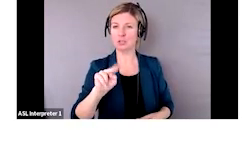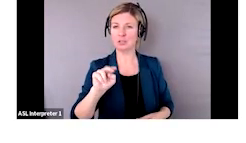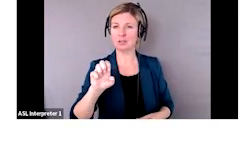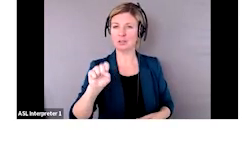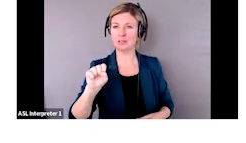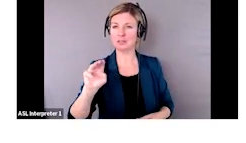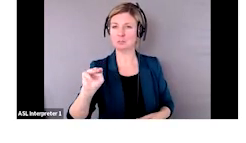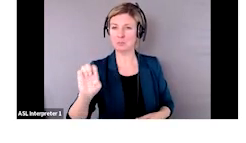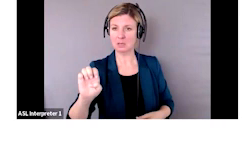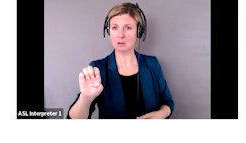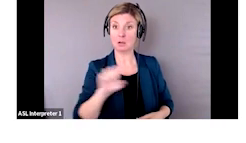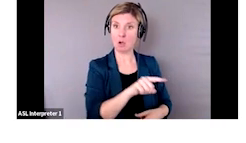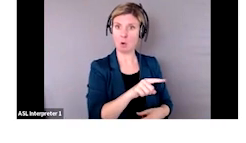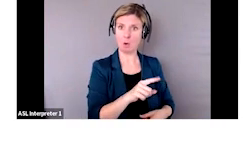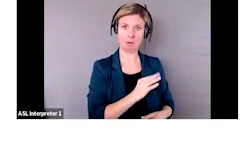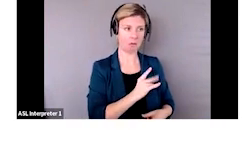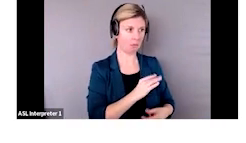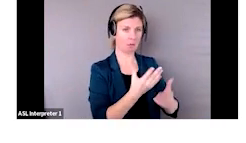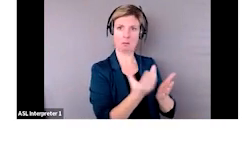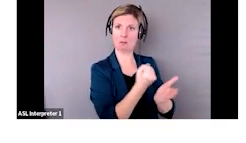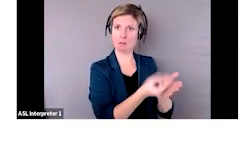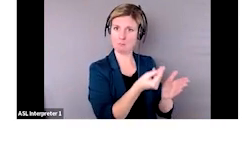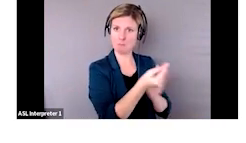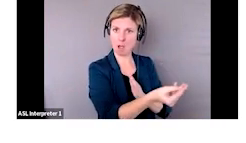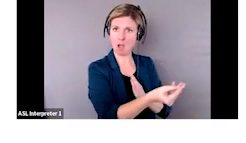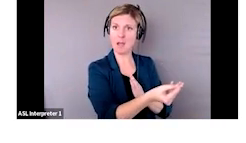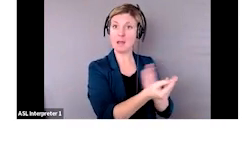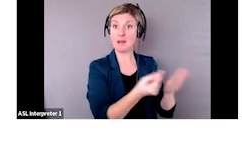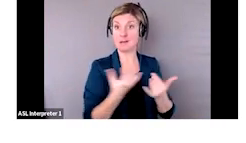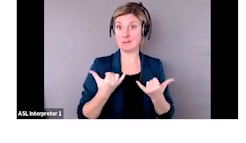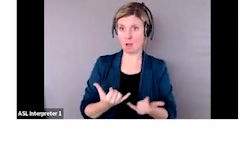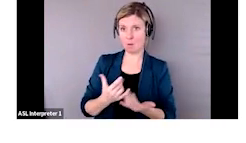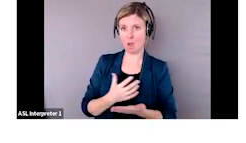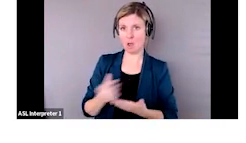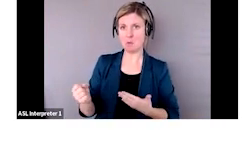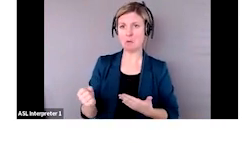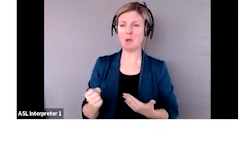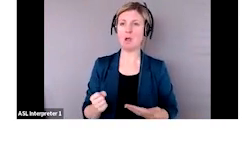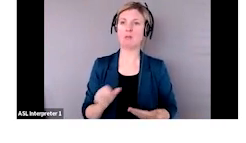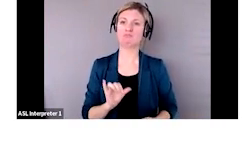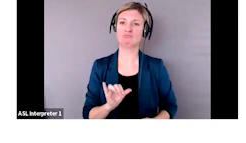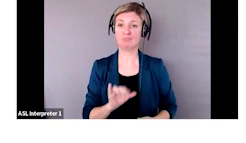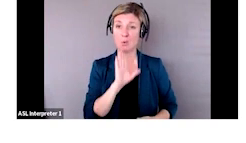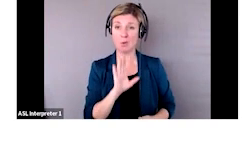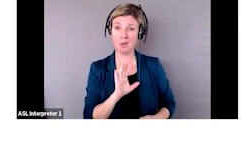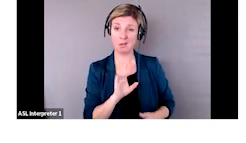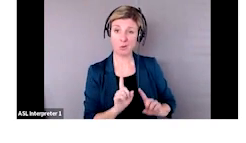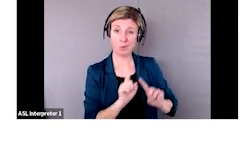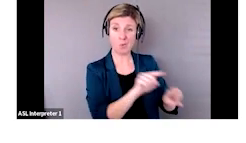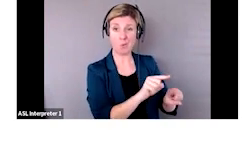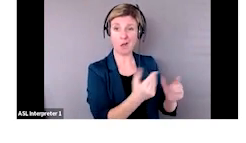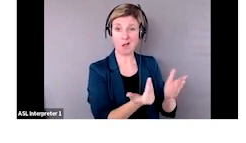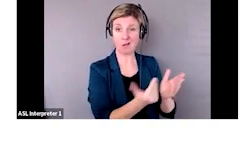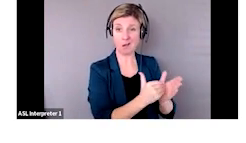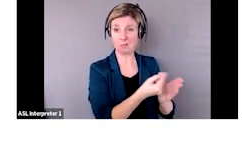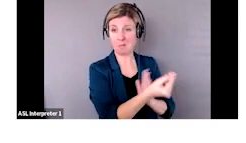or they ran out sooner than they thought. And so they want to check it on Amazon, and they'll pay for it. And they'll buy it through